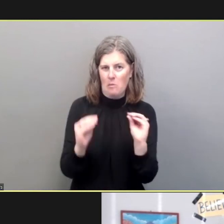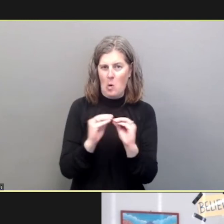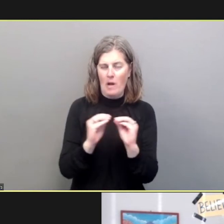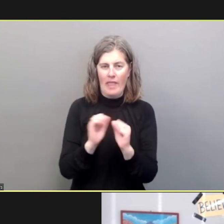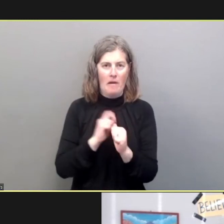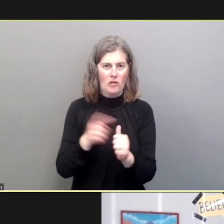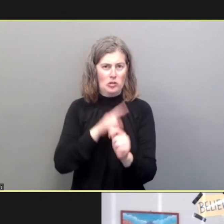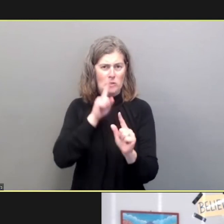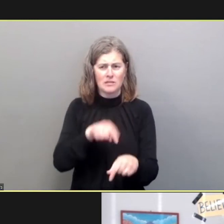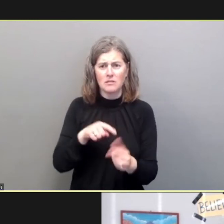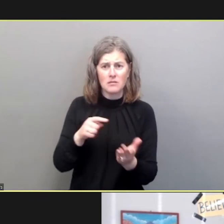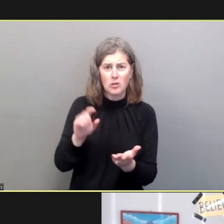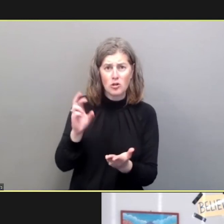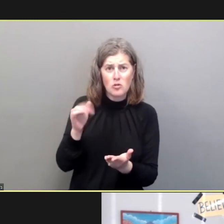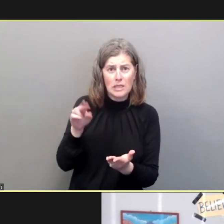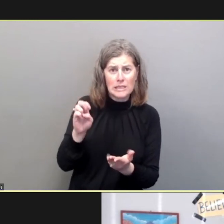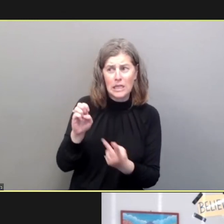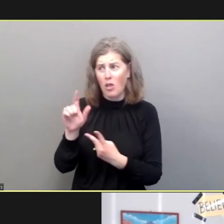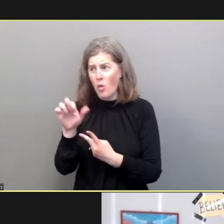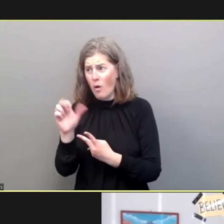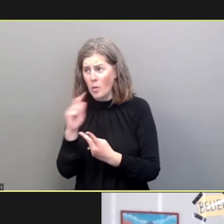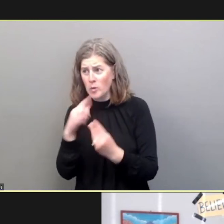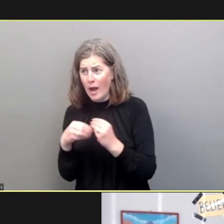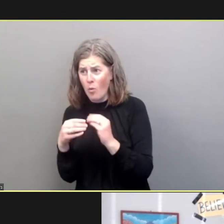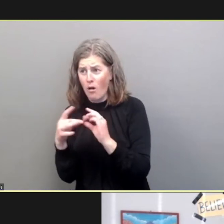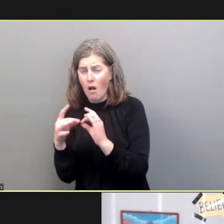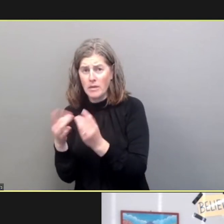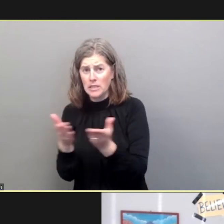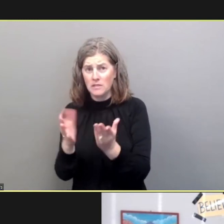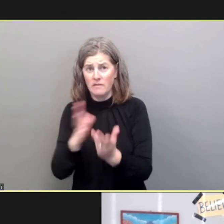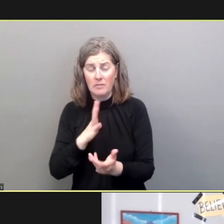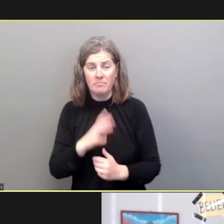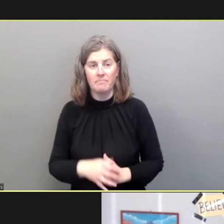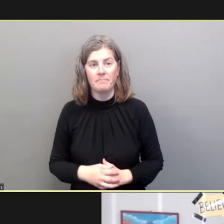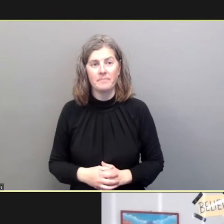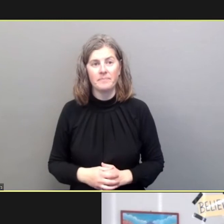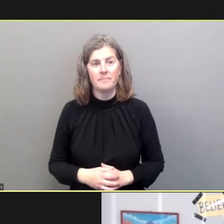But Christine and Laura, if you have any other comments on that, that would be fine.